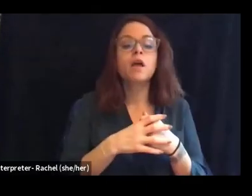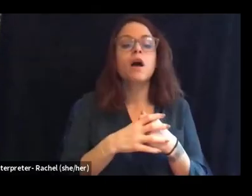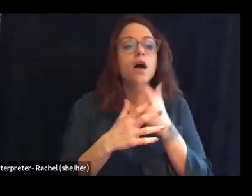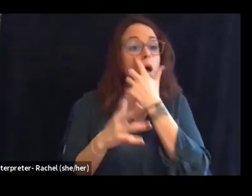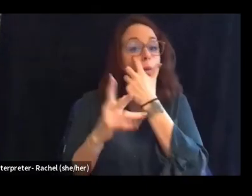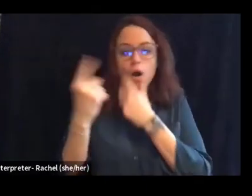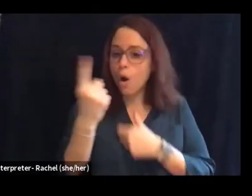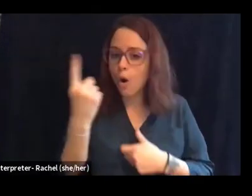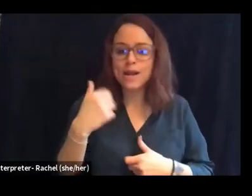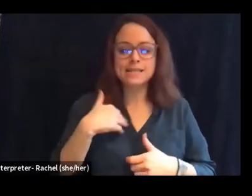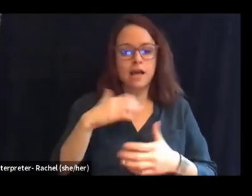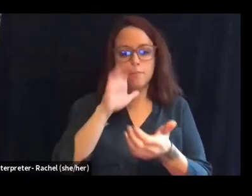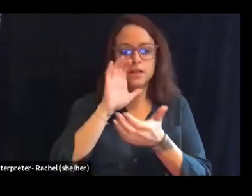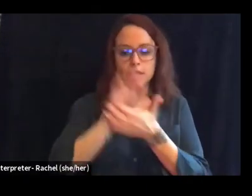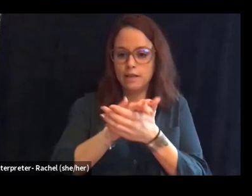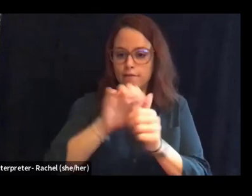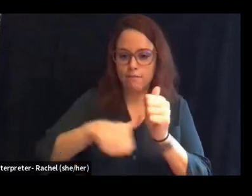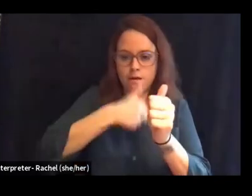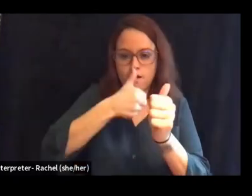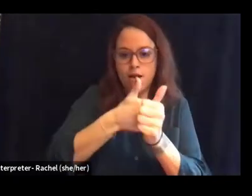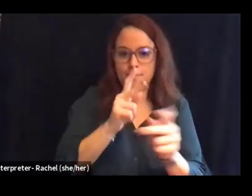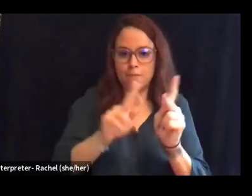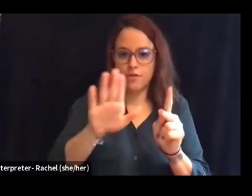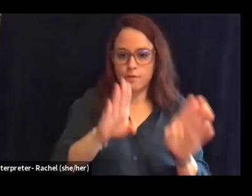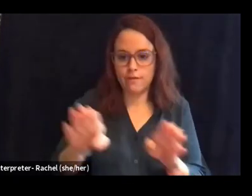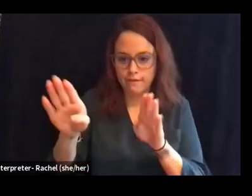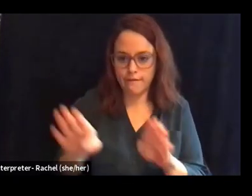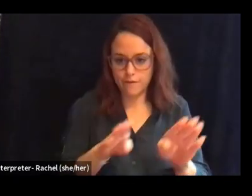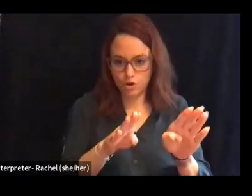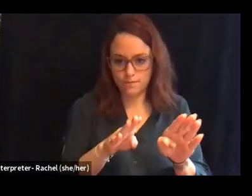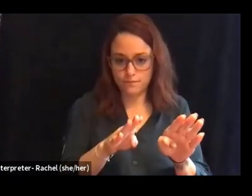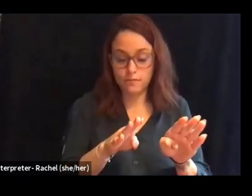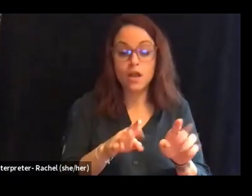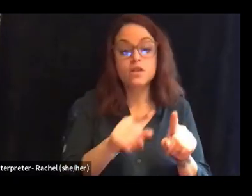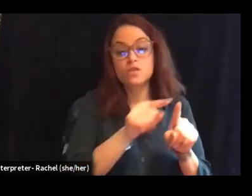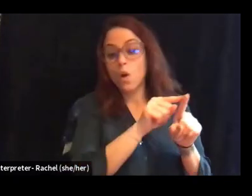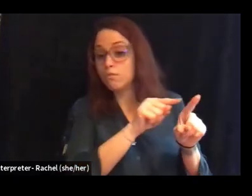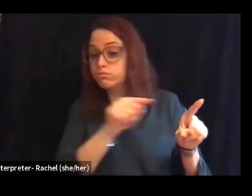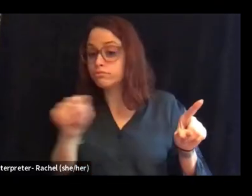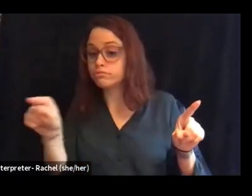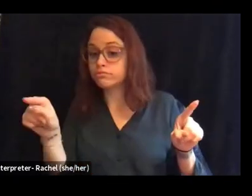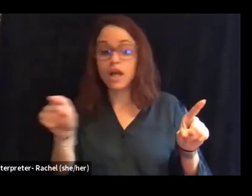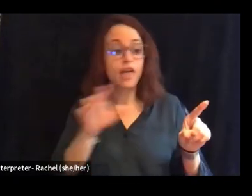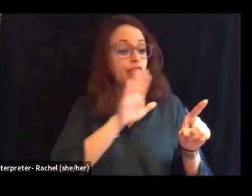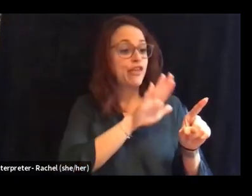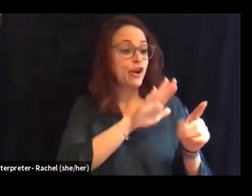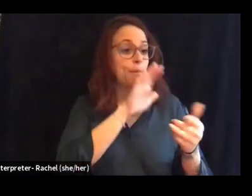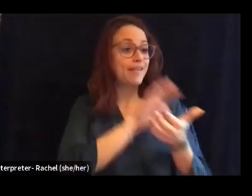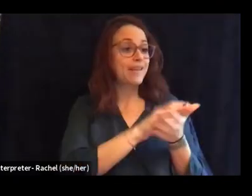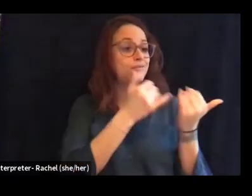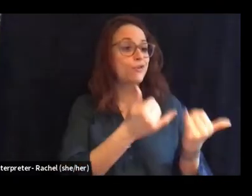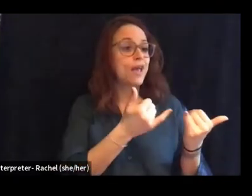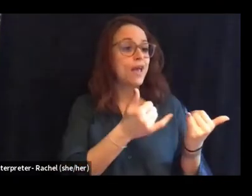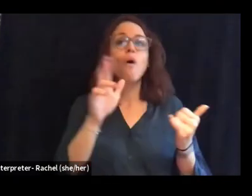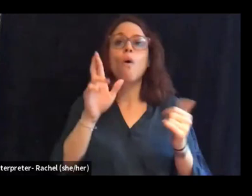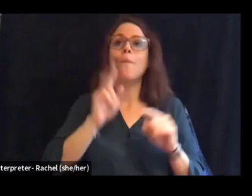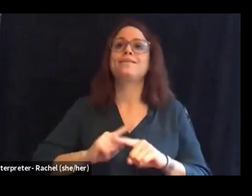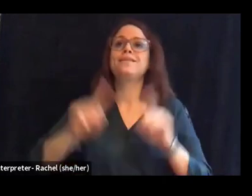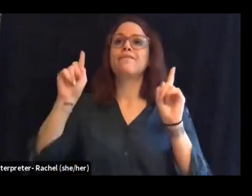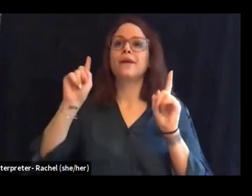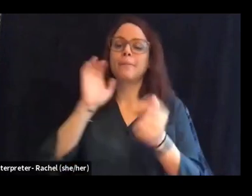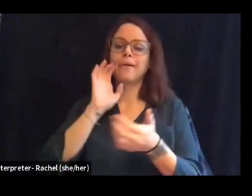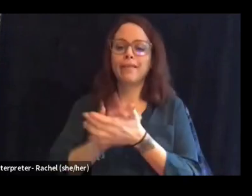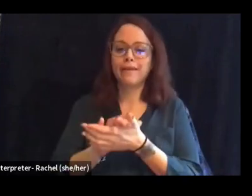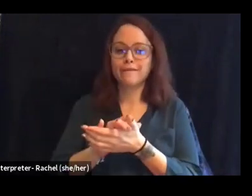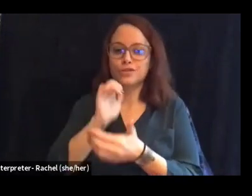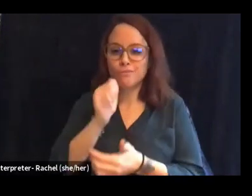behavior. And what we want to do is change that belief today to some belief that they have tomorrow. And we do